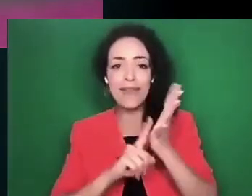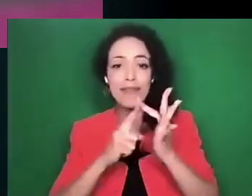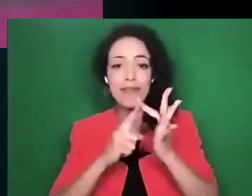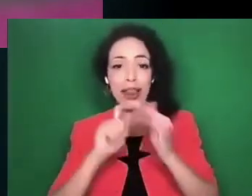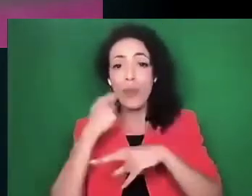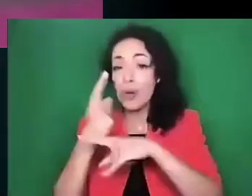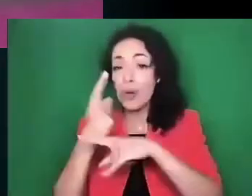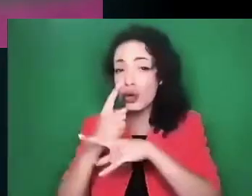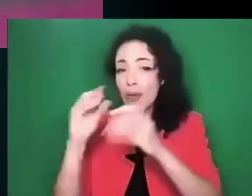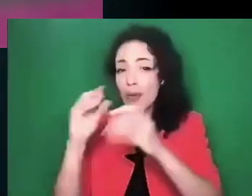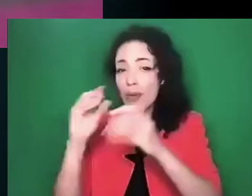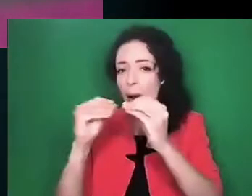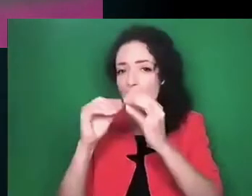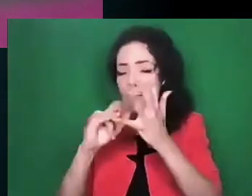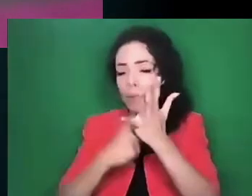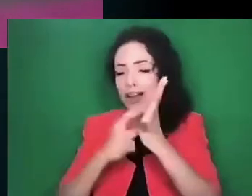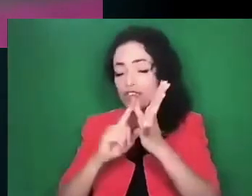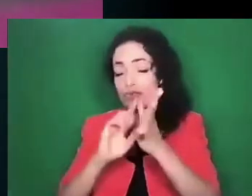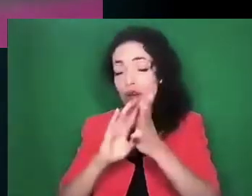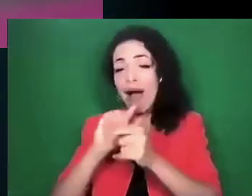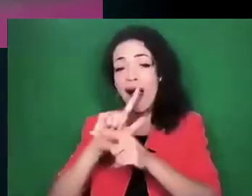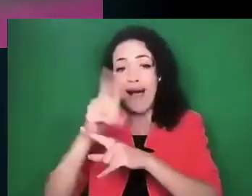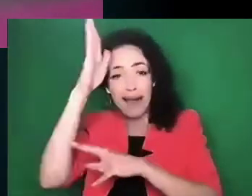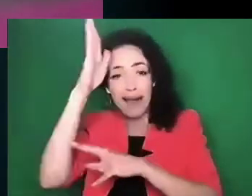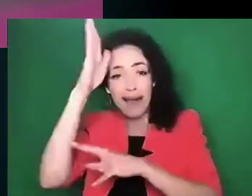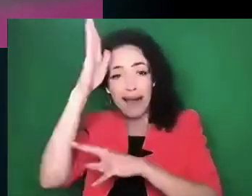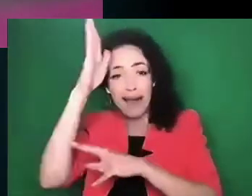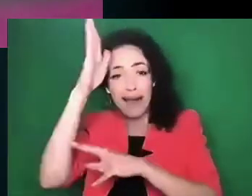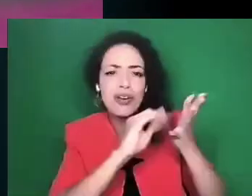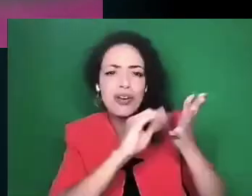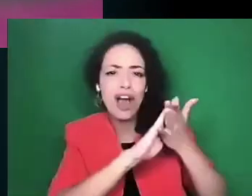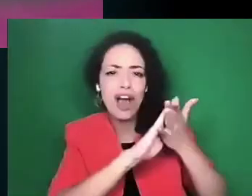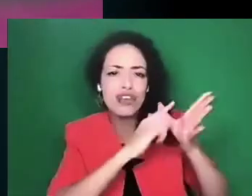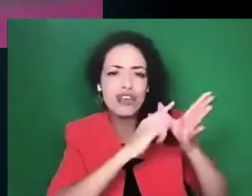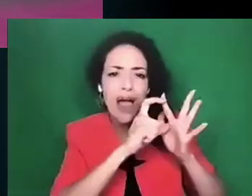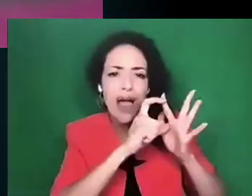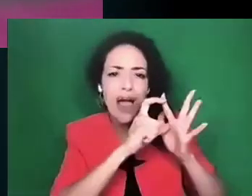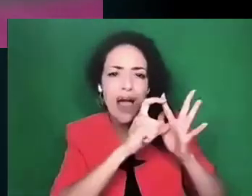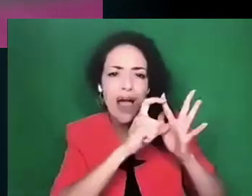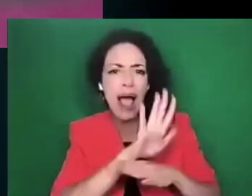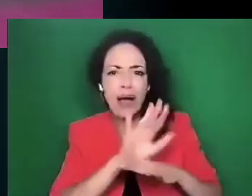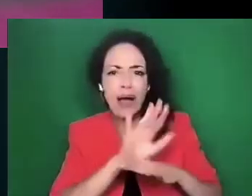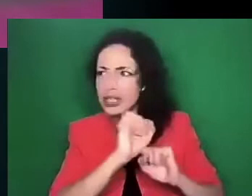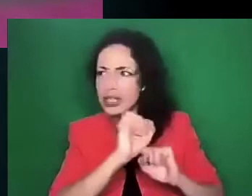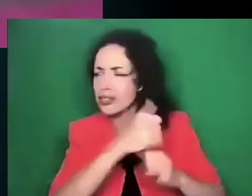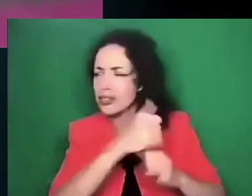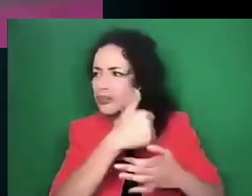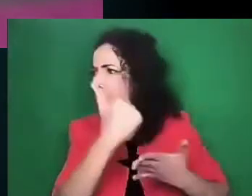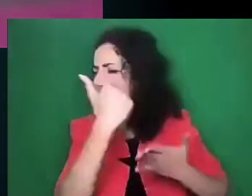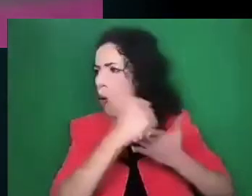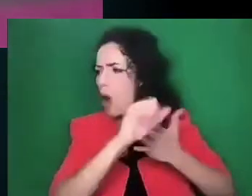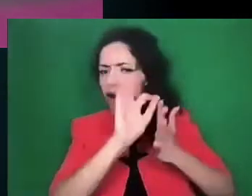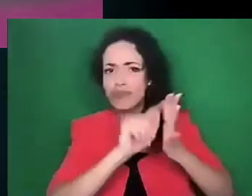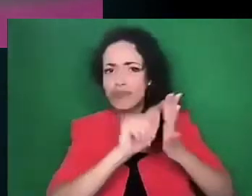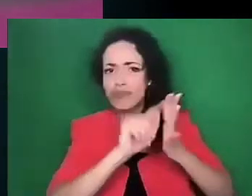Rashad Saleem about his really extraordinary project in Iraq. But I'd first like to introduce you to two artists